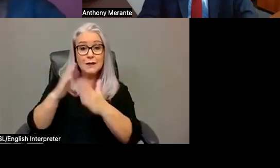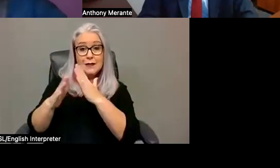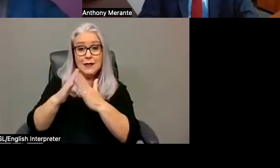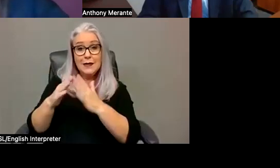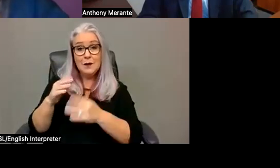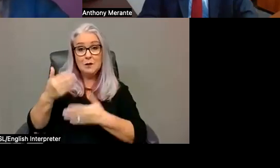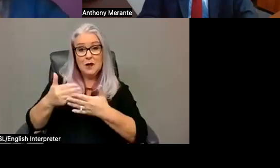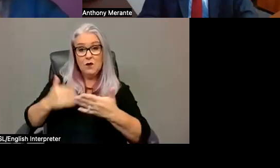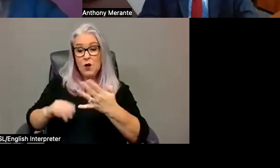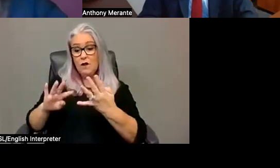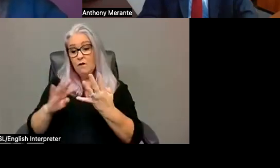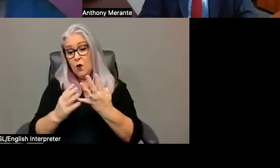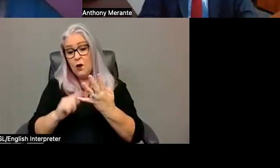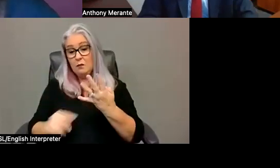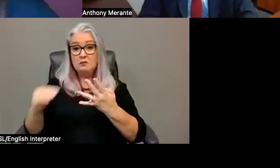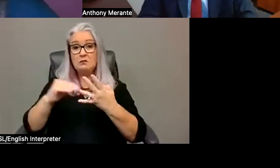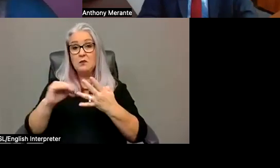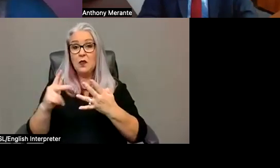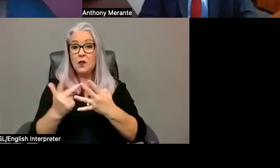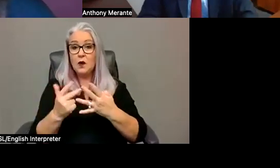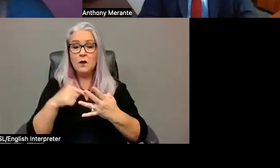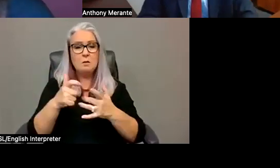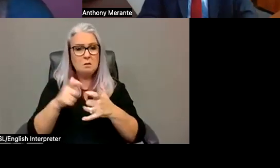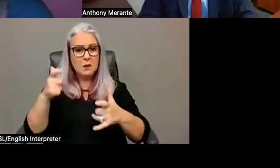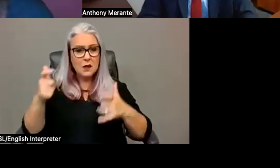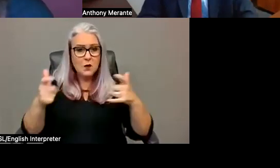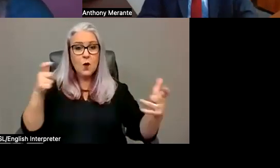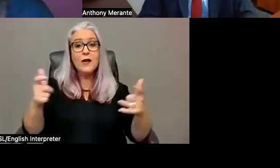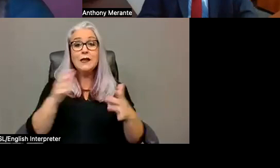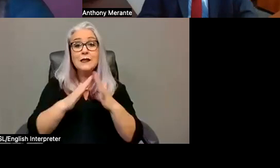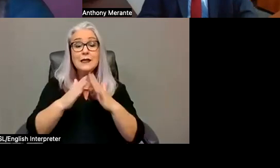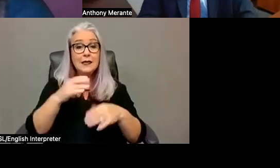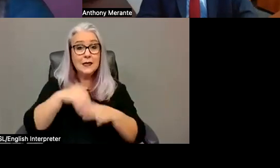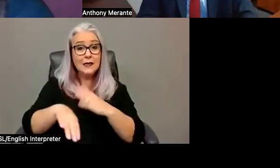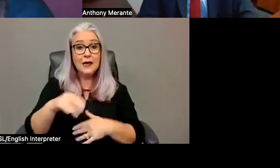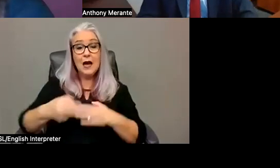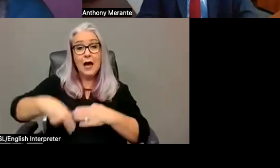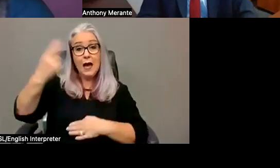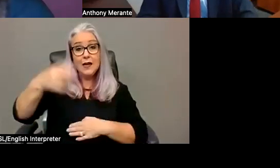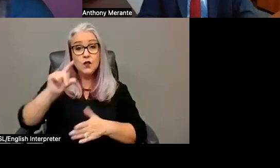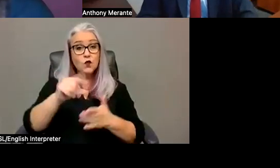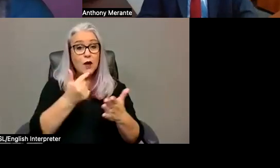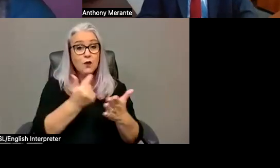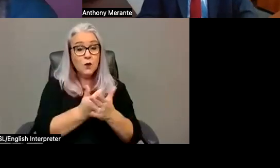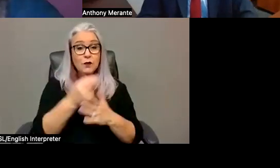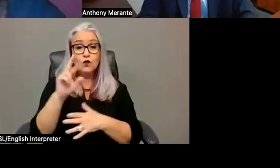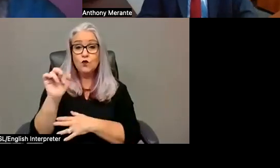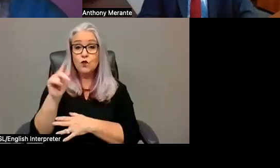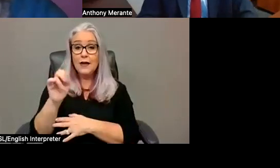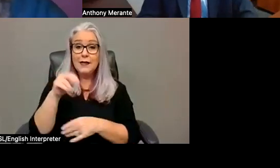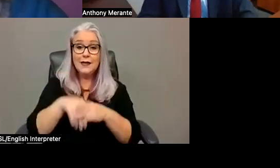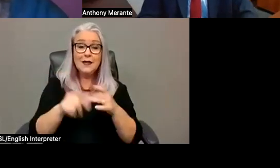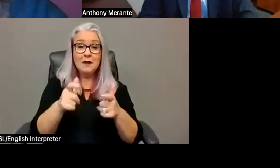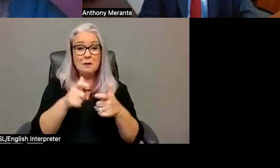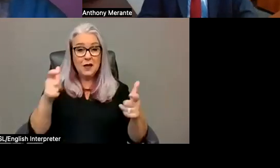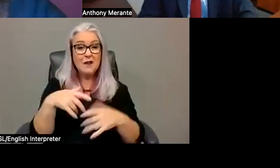place. We're the fastest growing big city in New York State. We have the highest graduation rate of any one of New York State's big 5 cities.